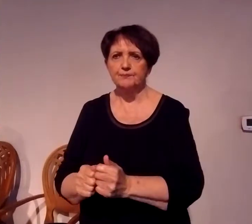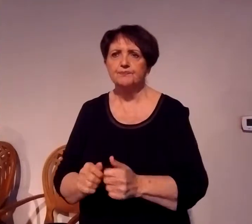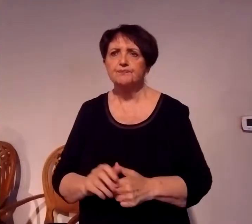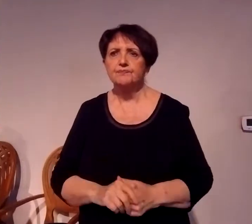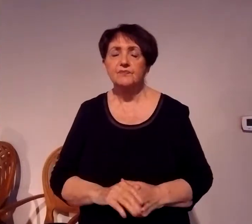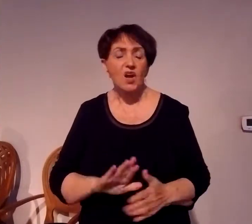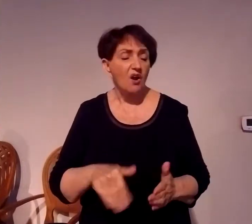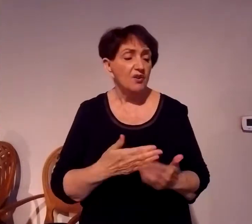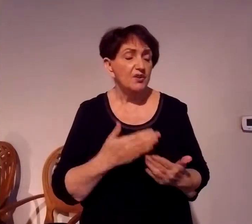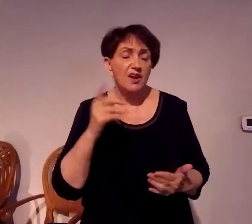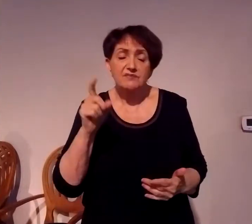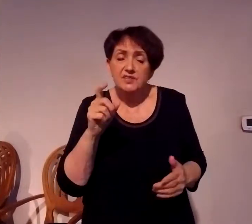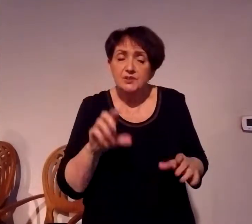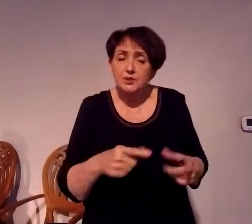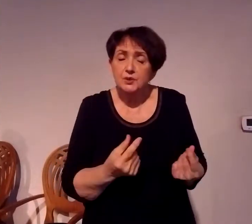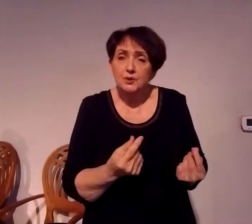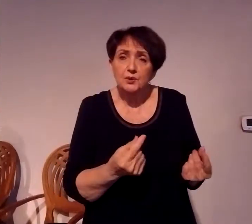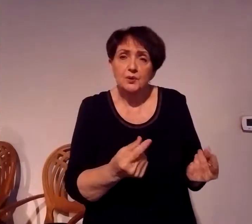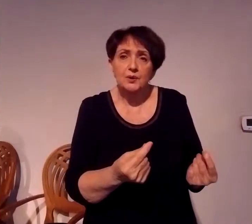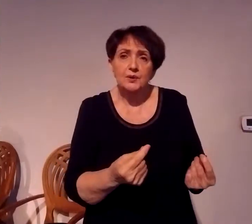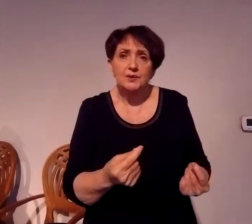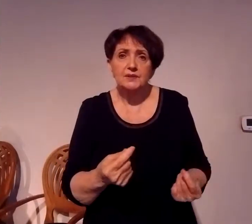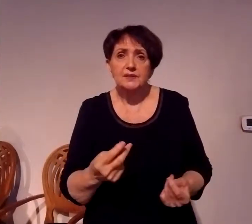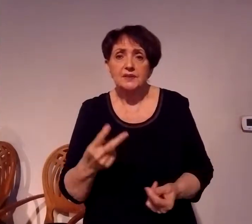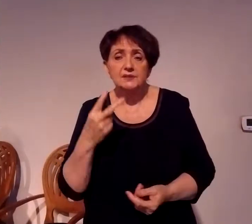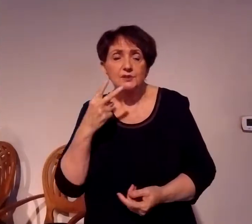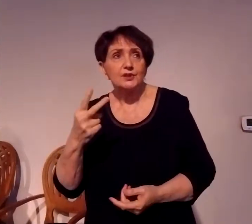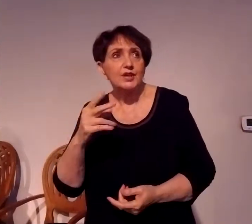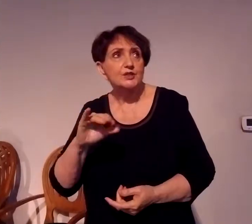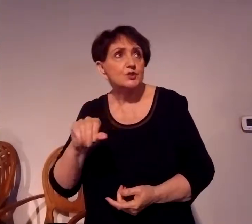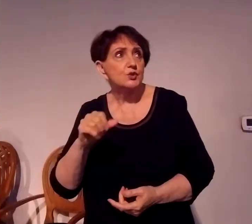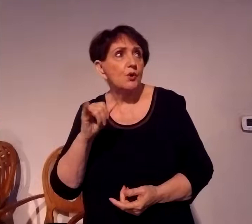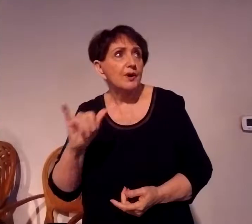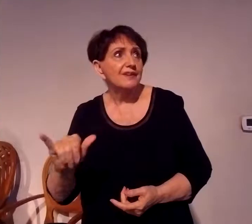you have to do is look at our Joy Village, and you